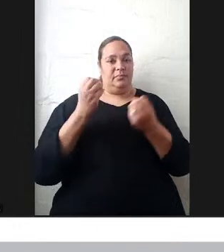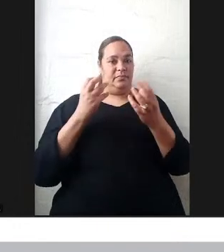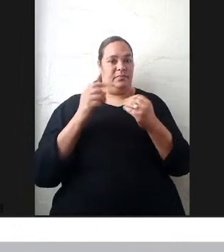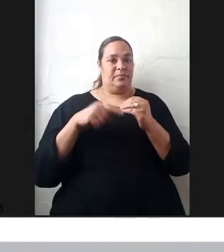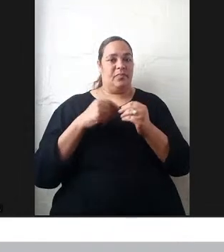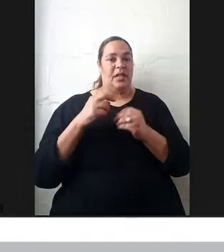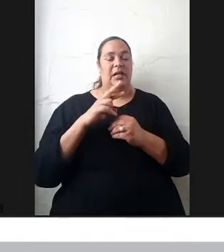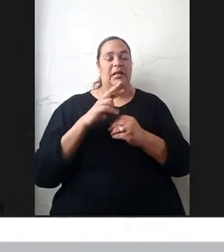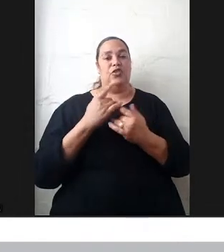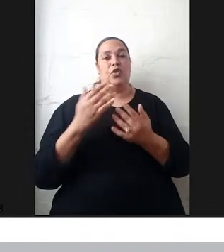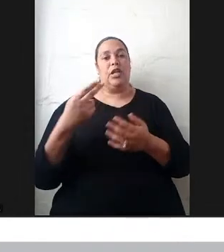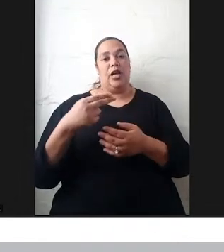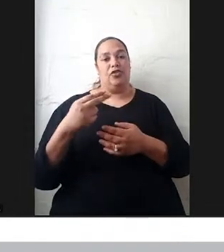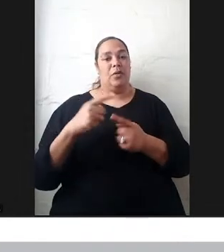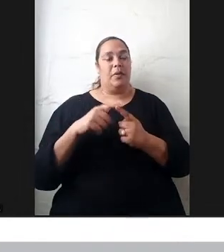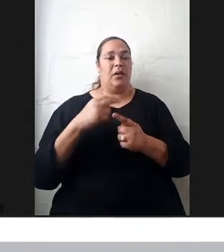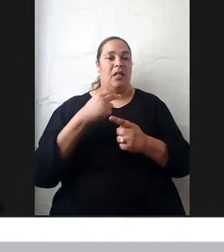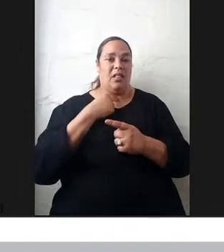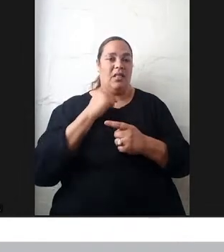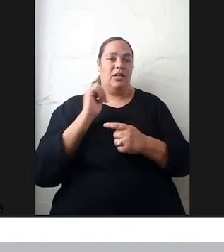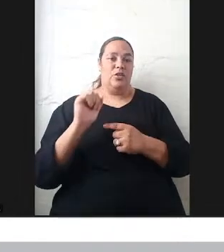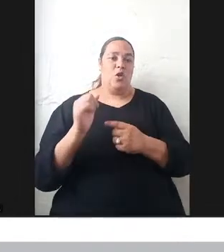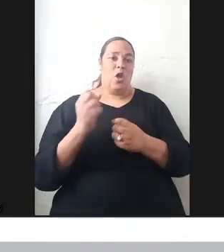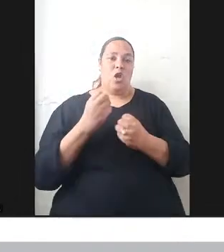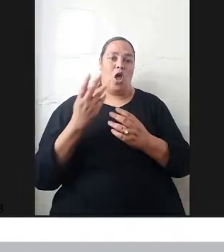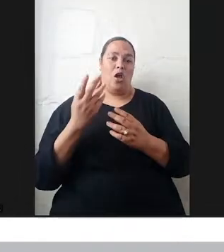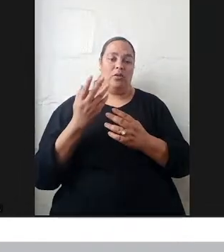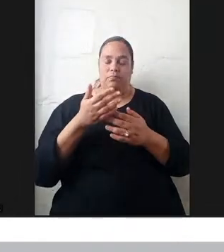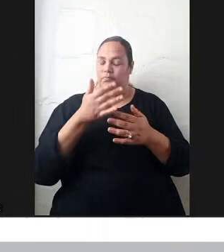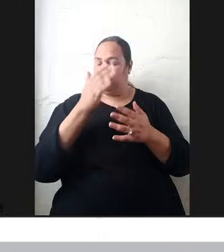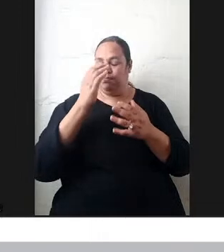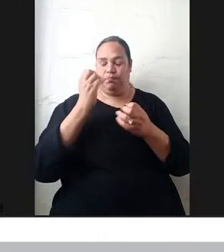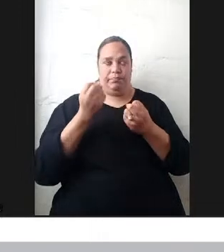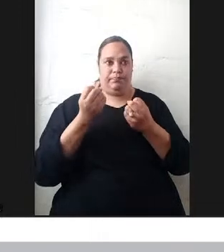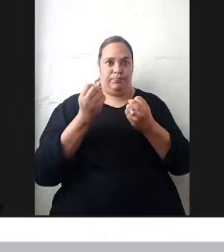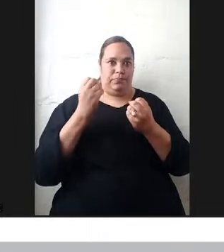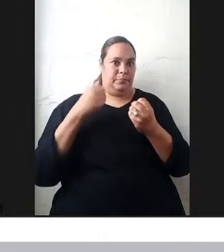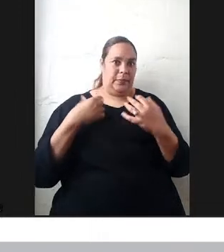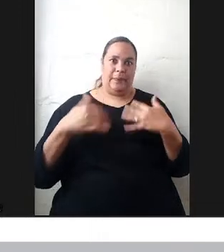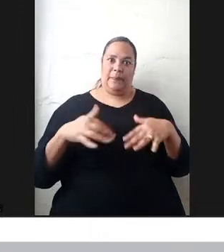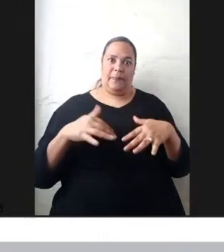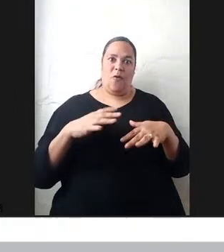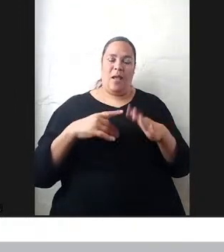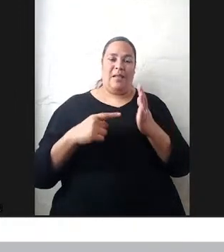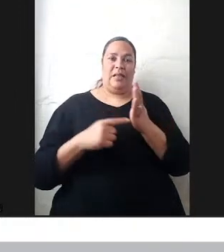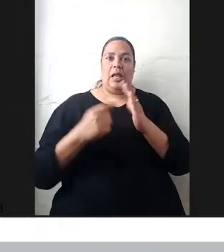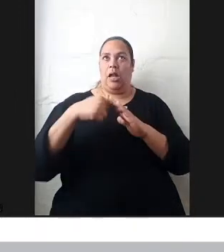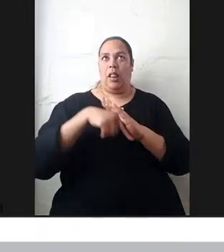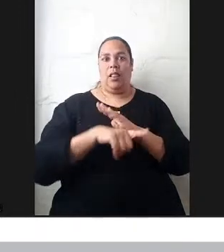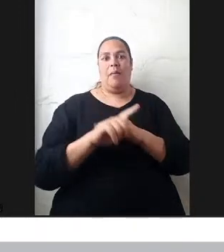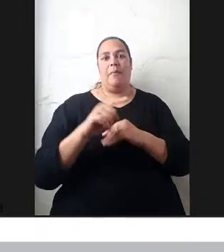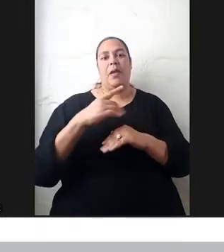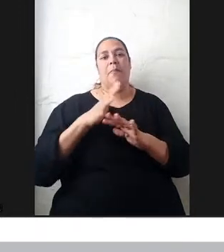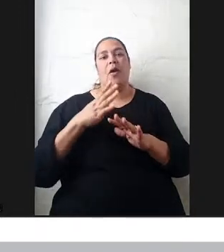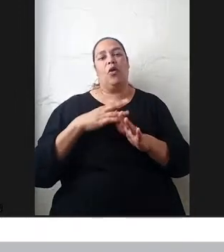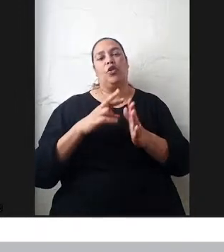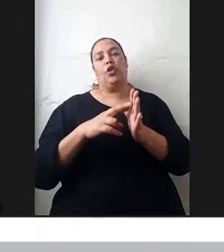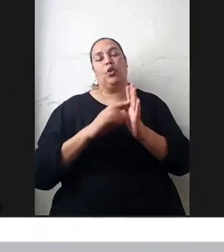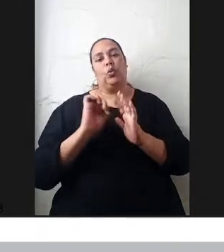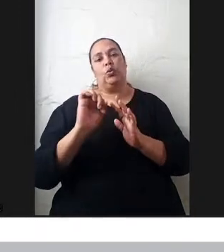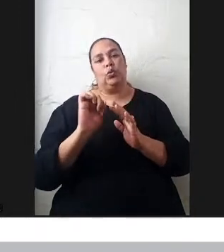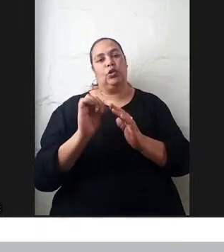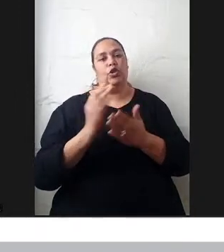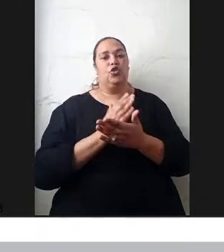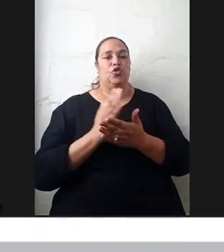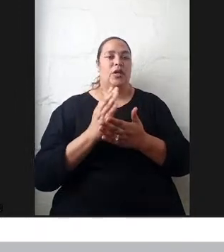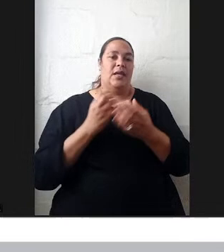And unfortunately, a lot of it went over my head because it's all very technical. And I would like to just request that he shares the information